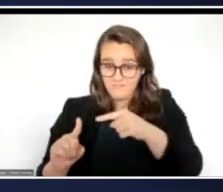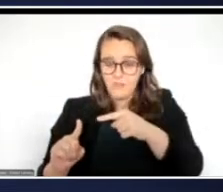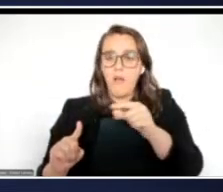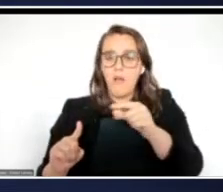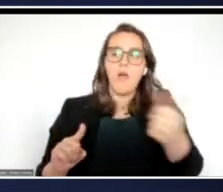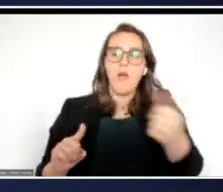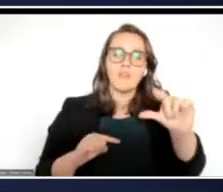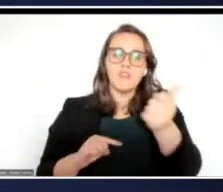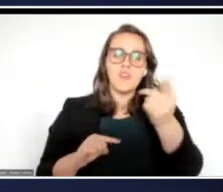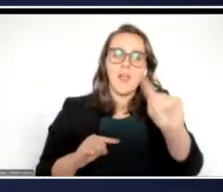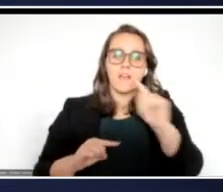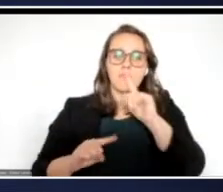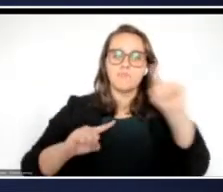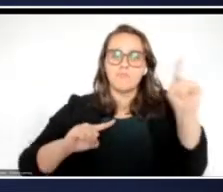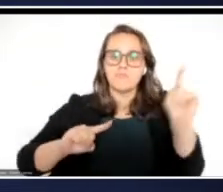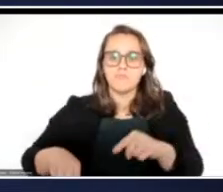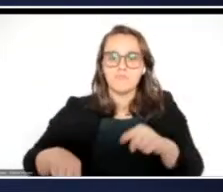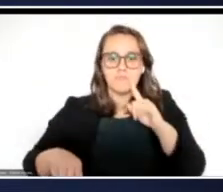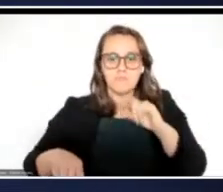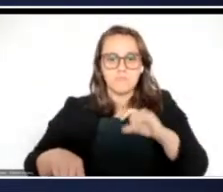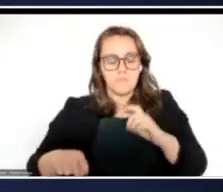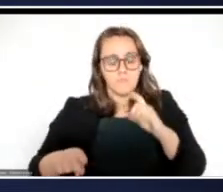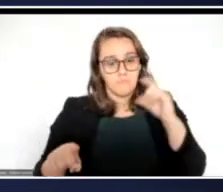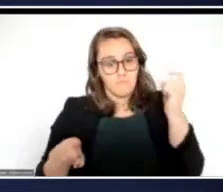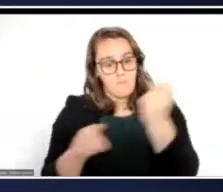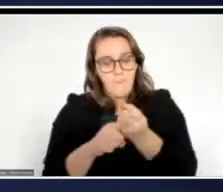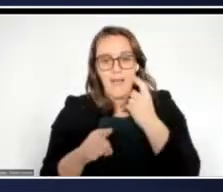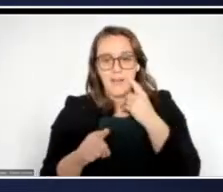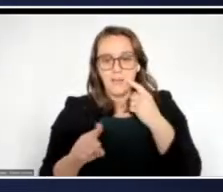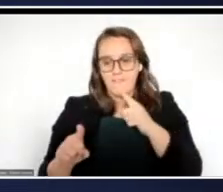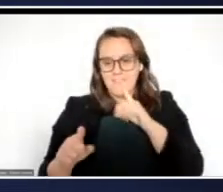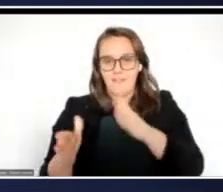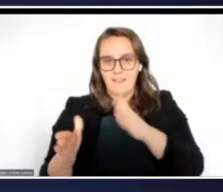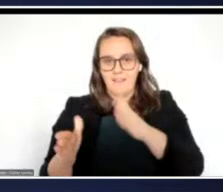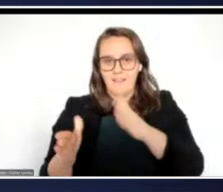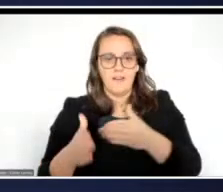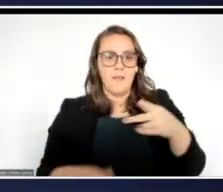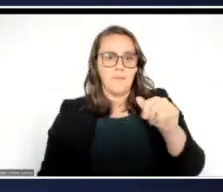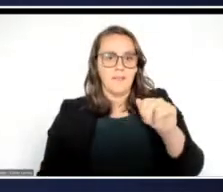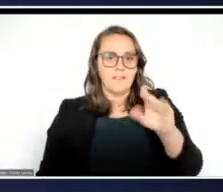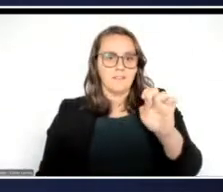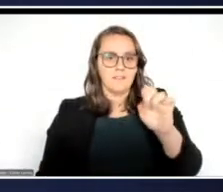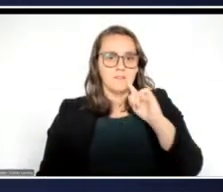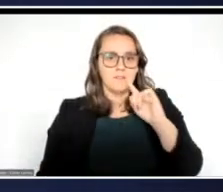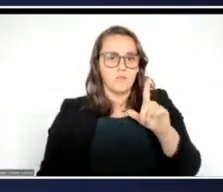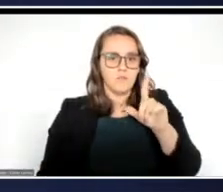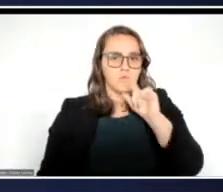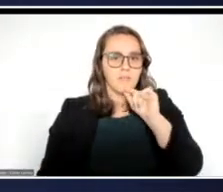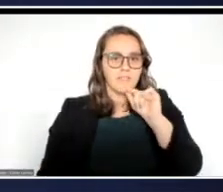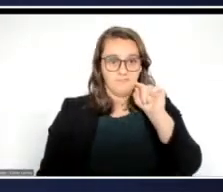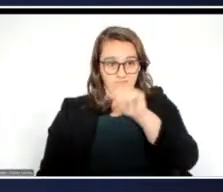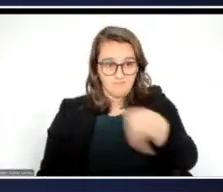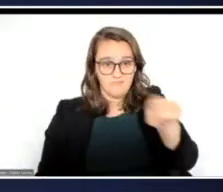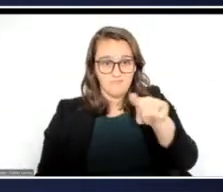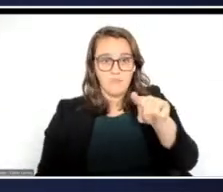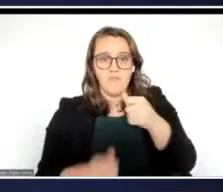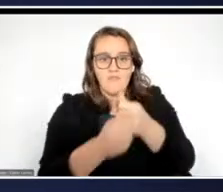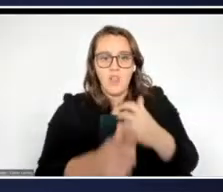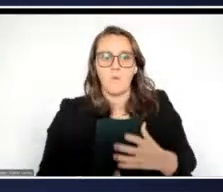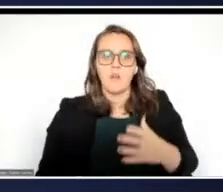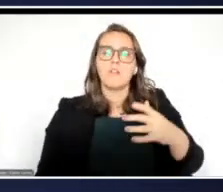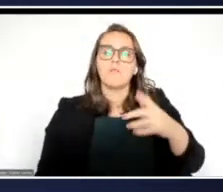dramatic impact of Trump's anti-Pence tweet on his followers. POTUS said he lacked courage,